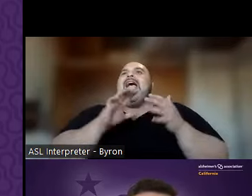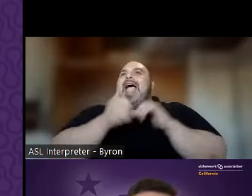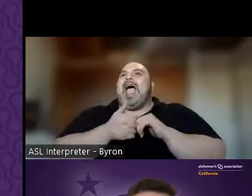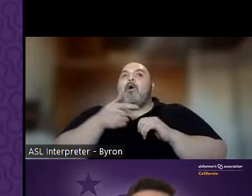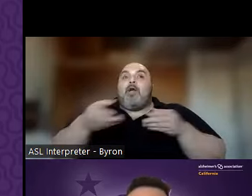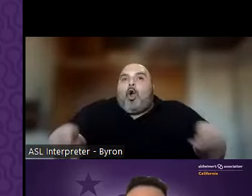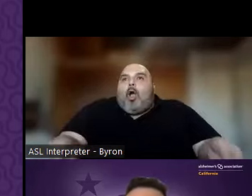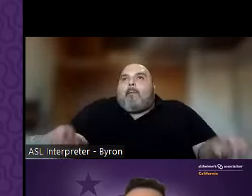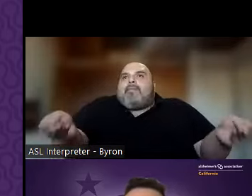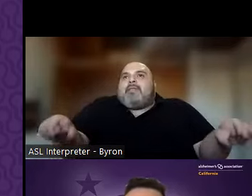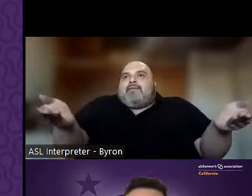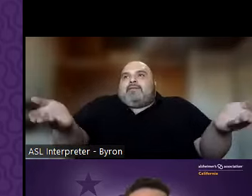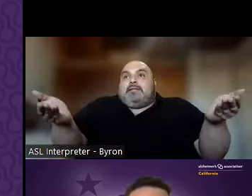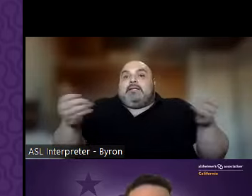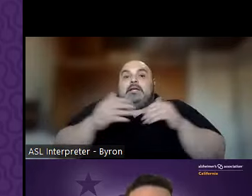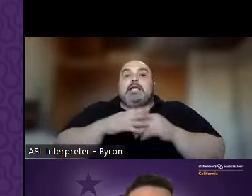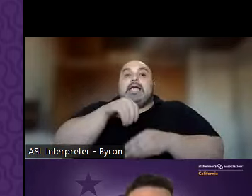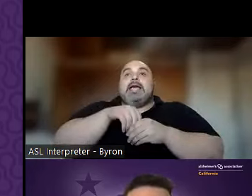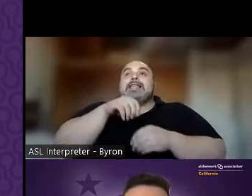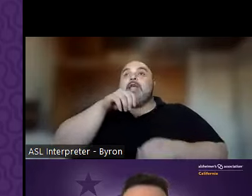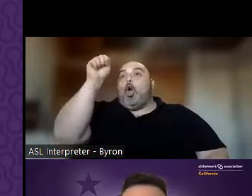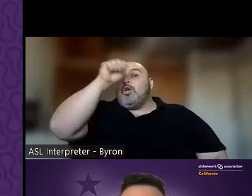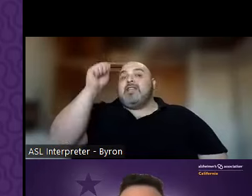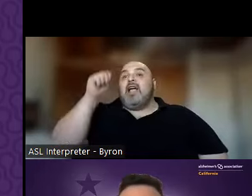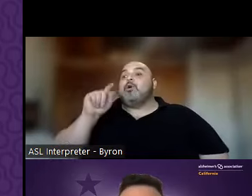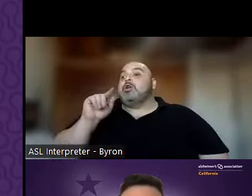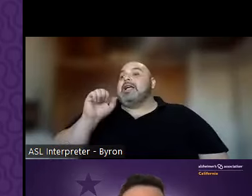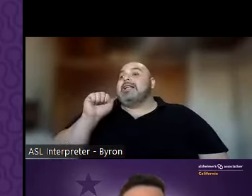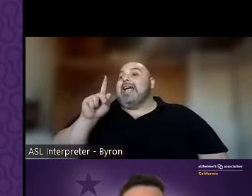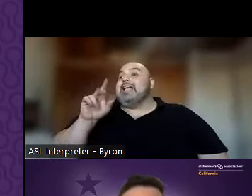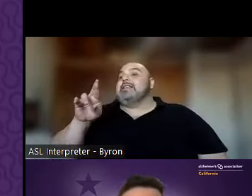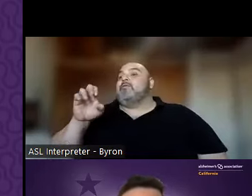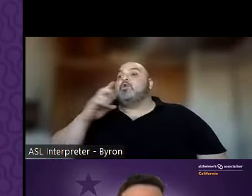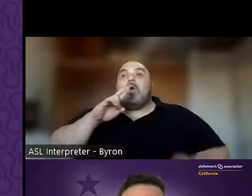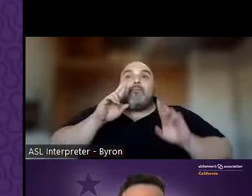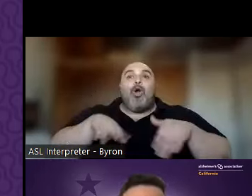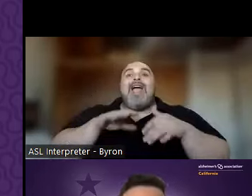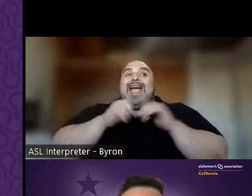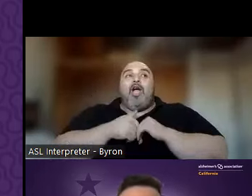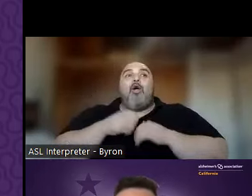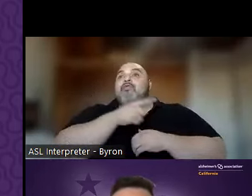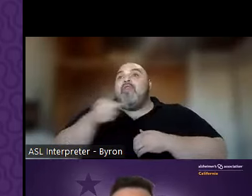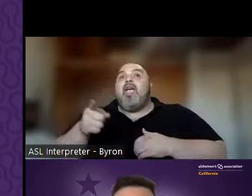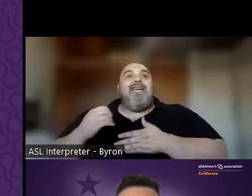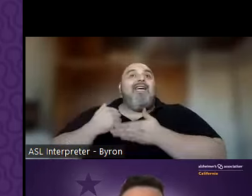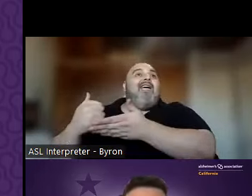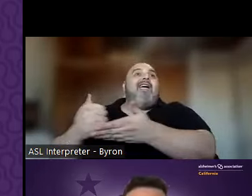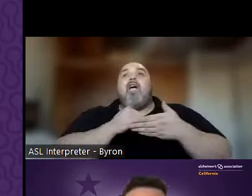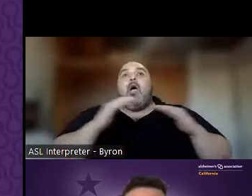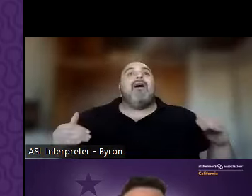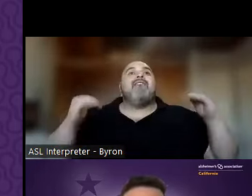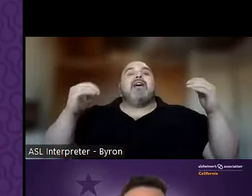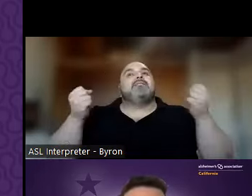uplifted in the Alzheimer's Task Force report, and how they really help advance many of the master